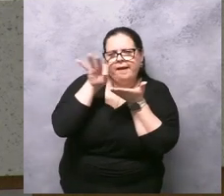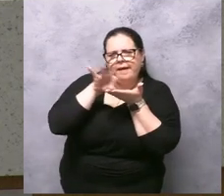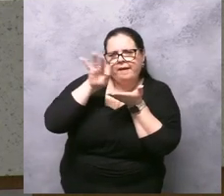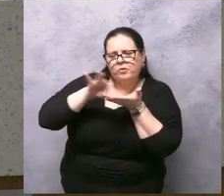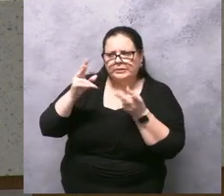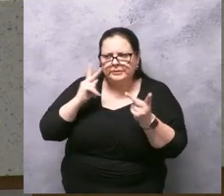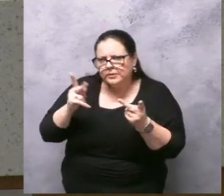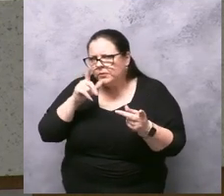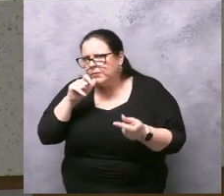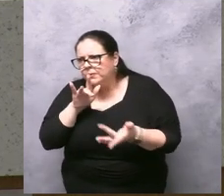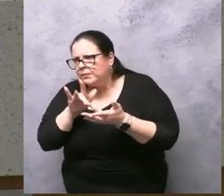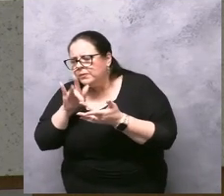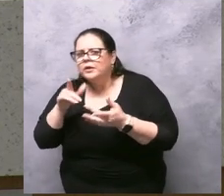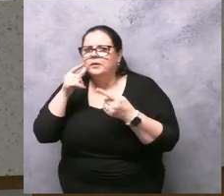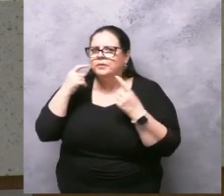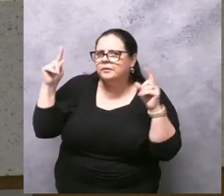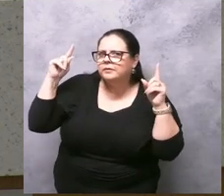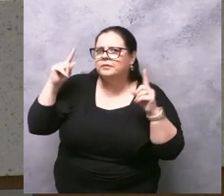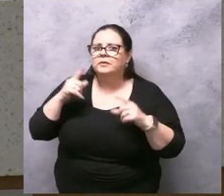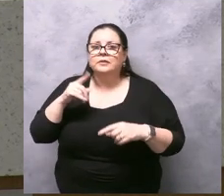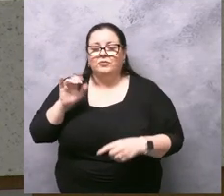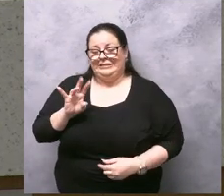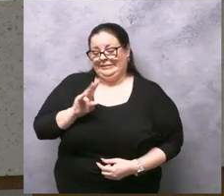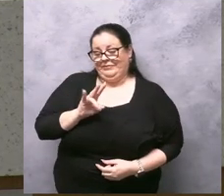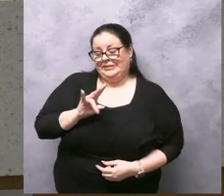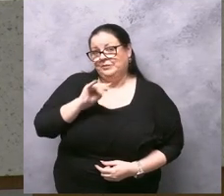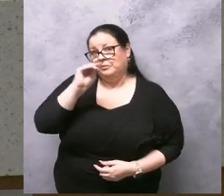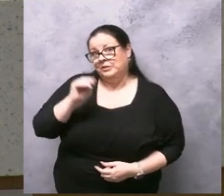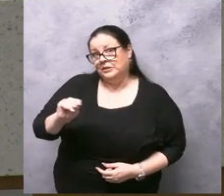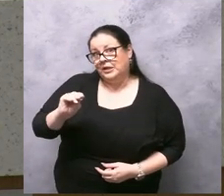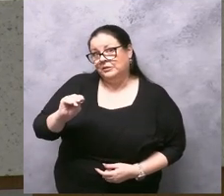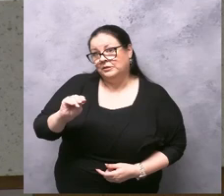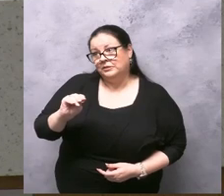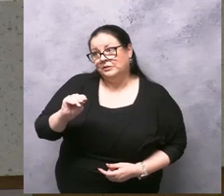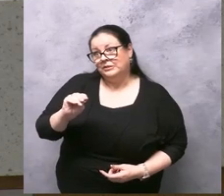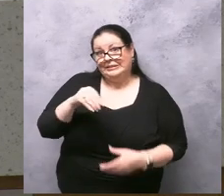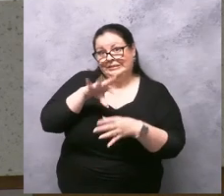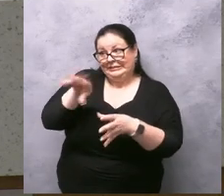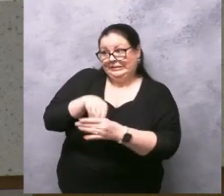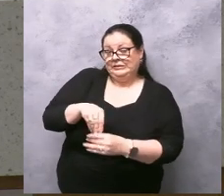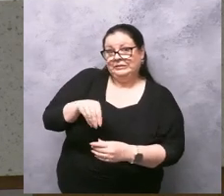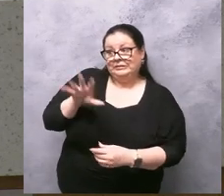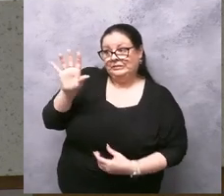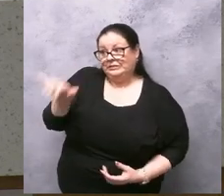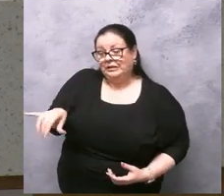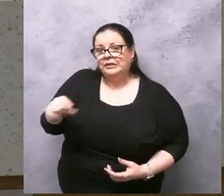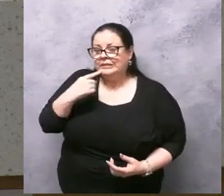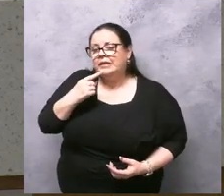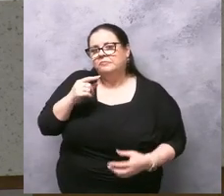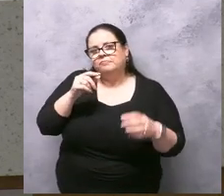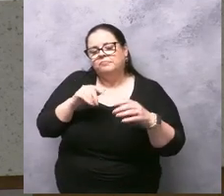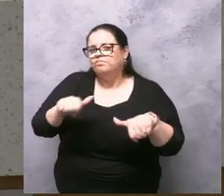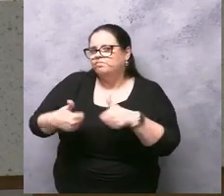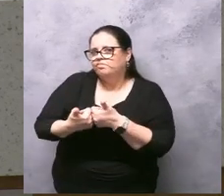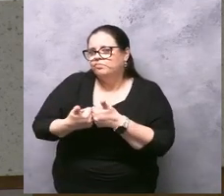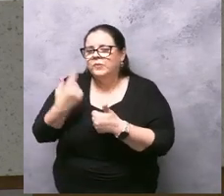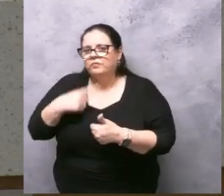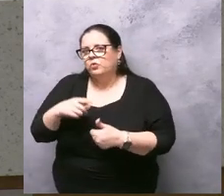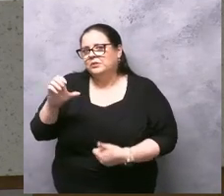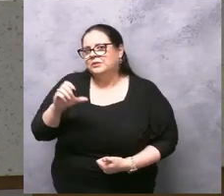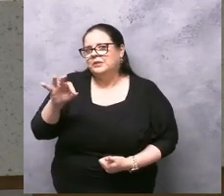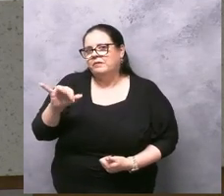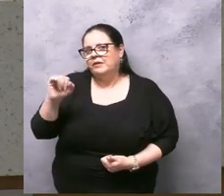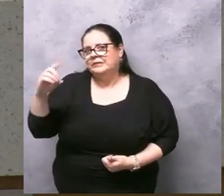and push to create systems. Since 17% of our folks cited in the parental involvement, that parental involvement is a big challenge for CFISD in our